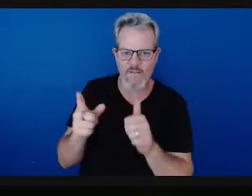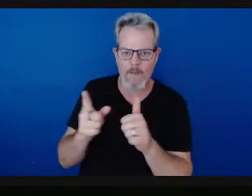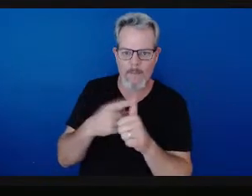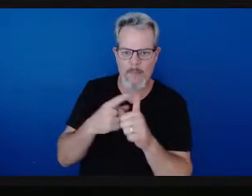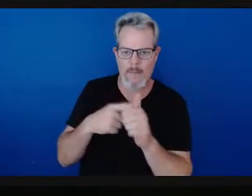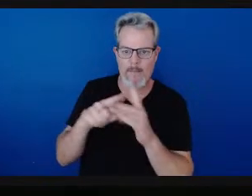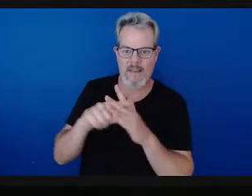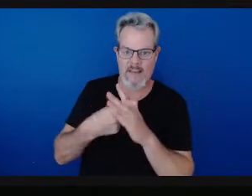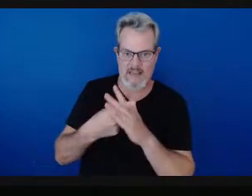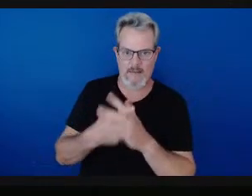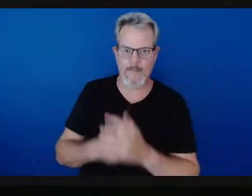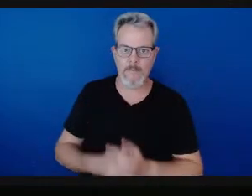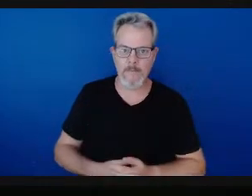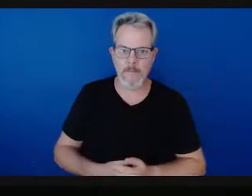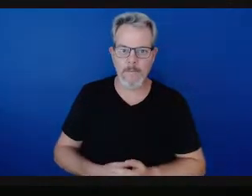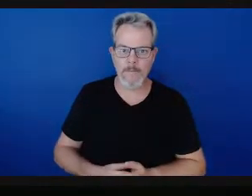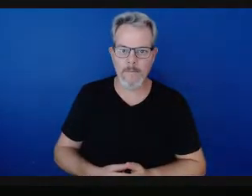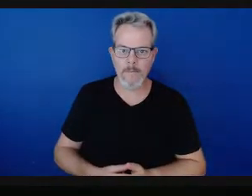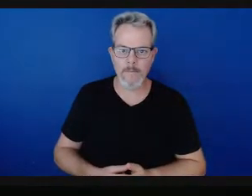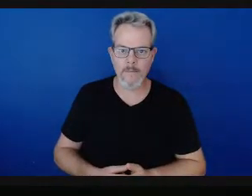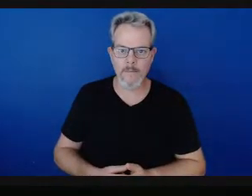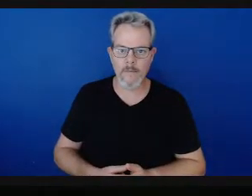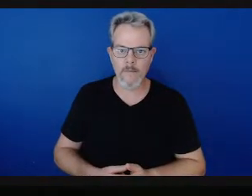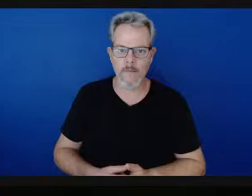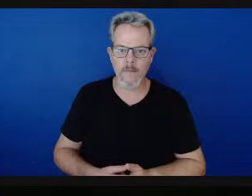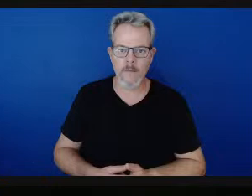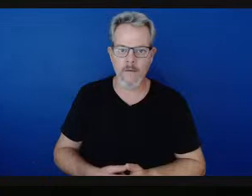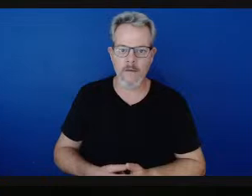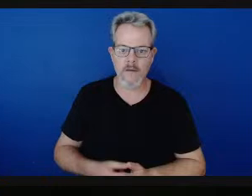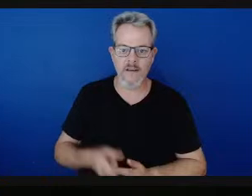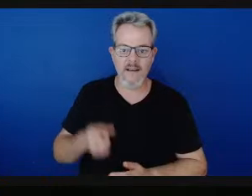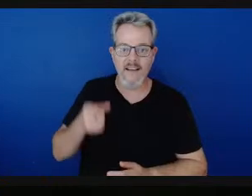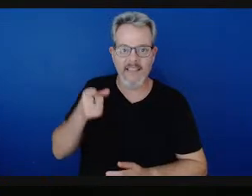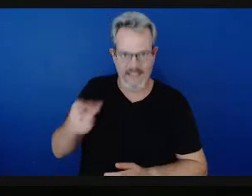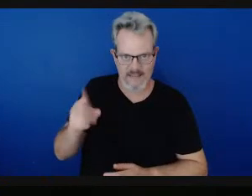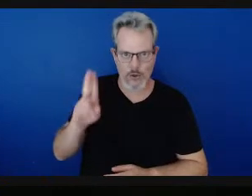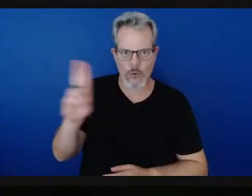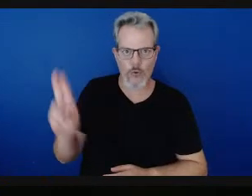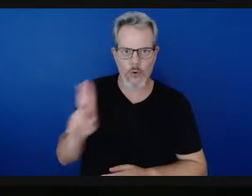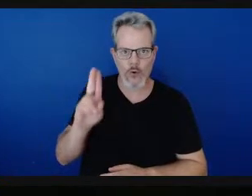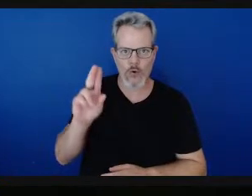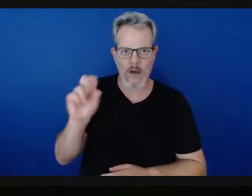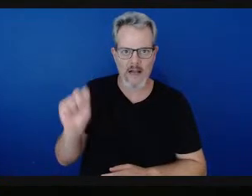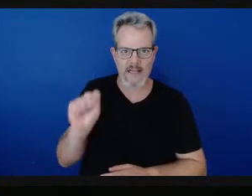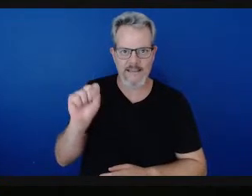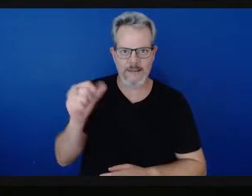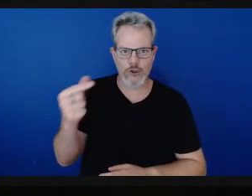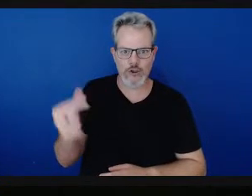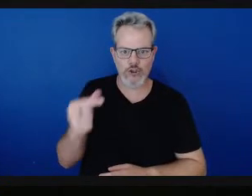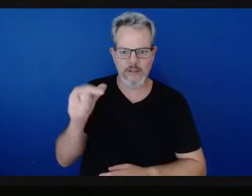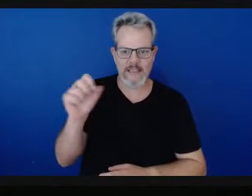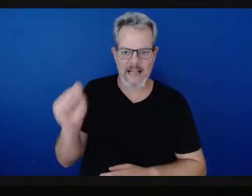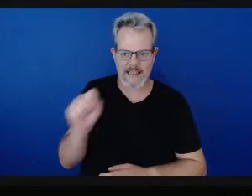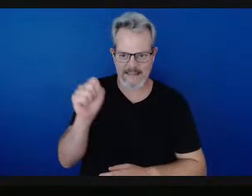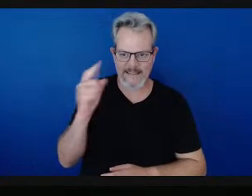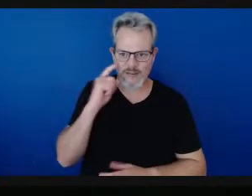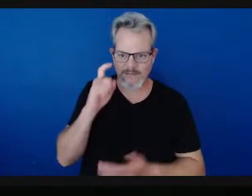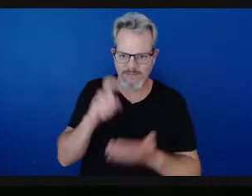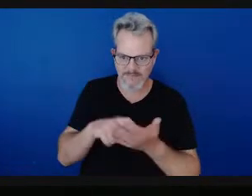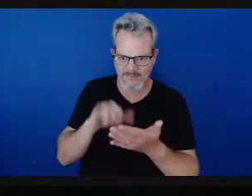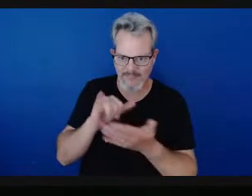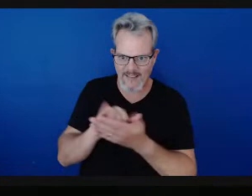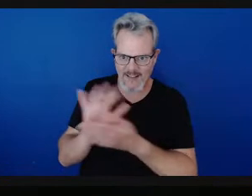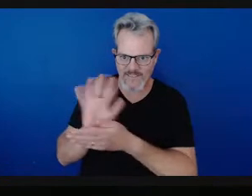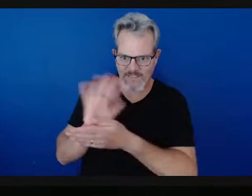see more properly. So this is the unaltered USGS webcam video. Mauna Loa in the background. There comes the fountain in the